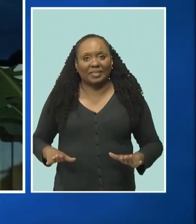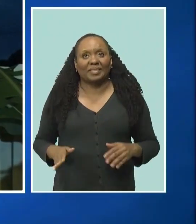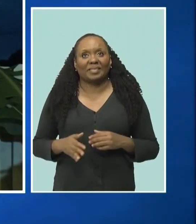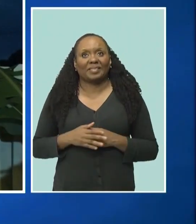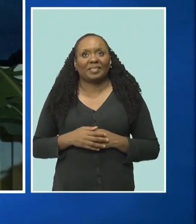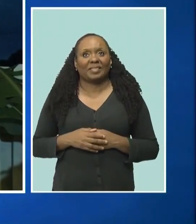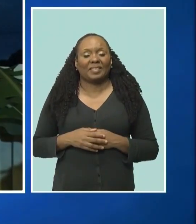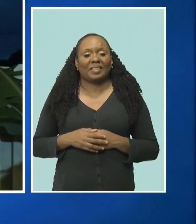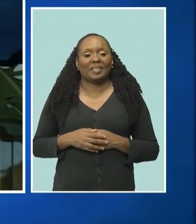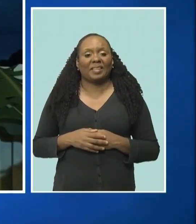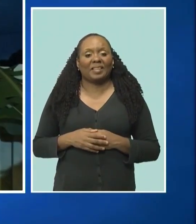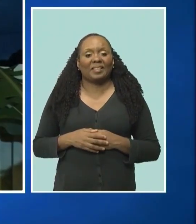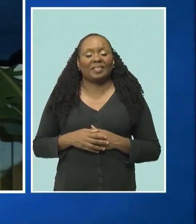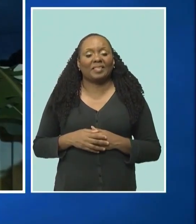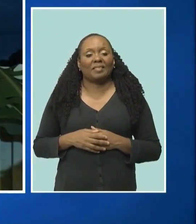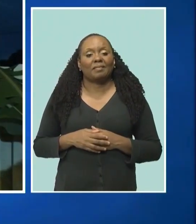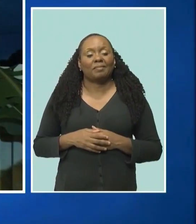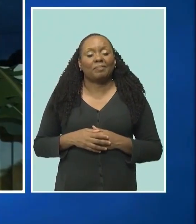epitomizes